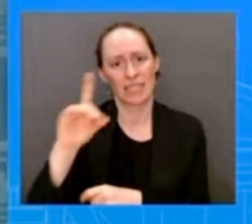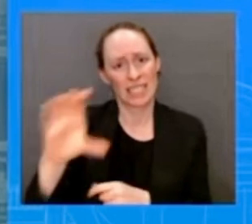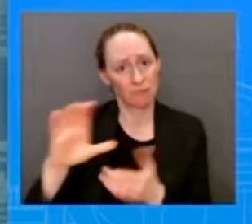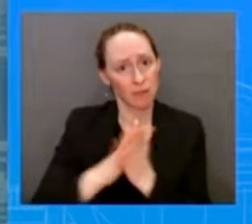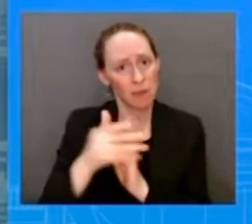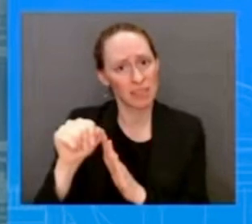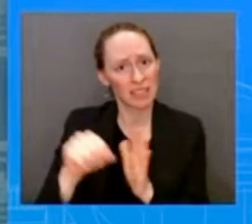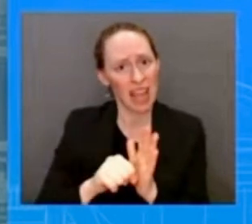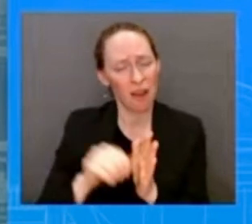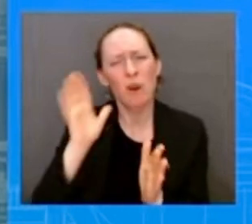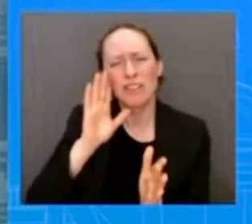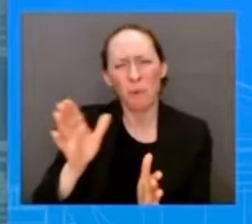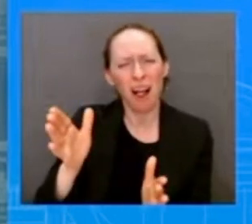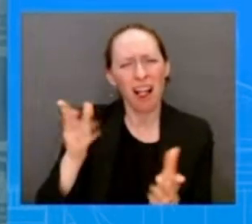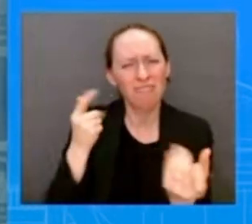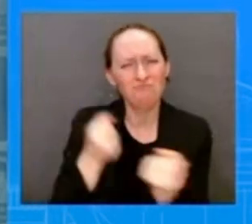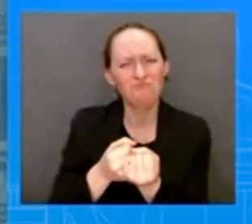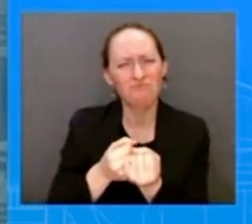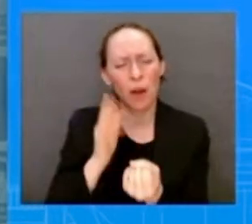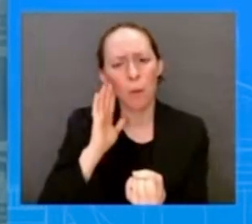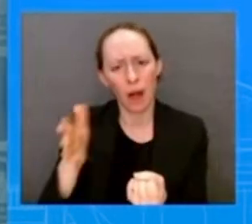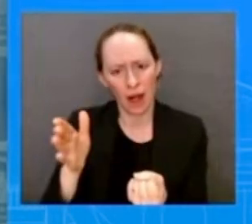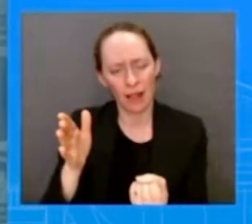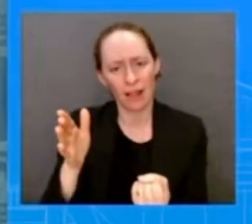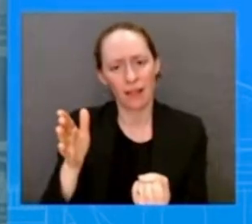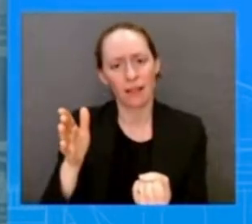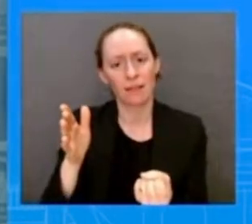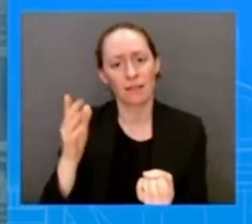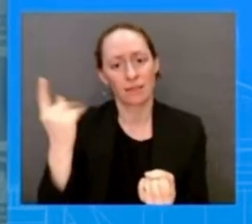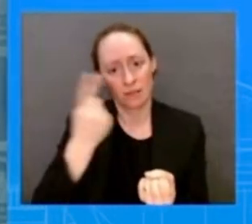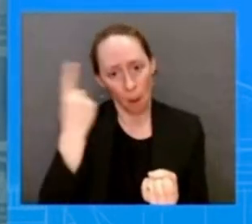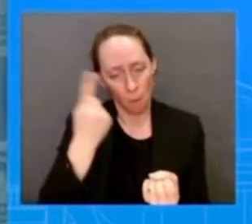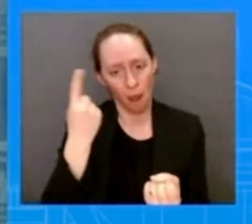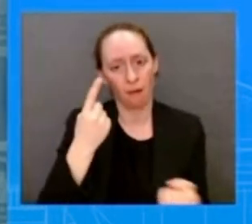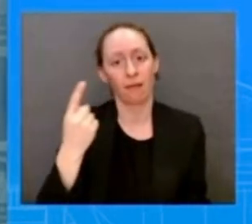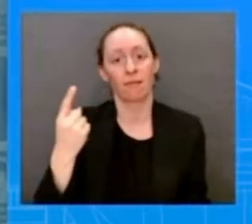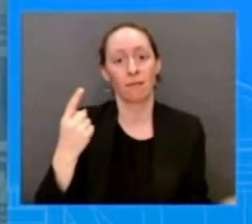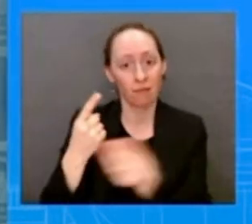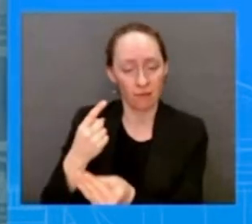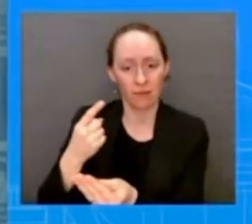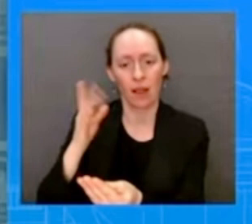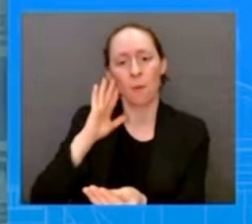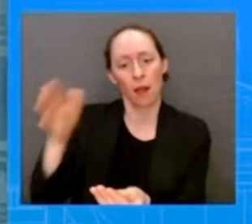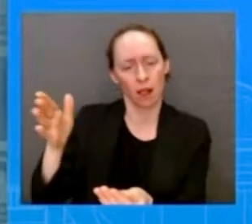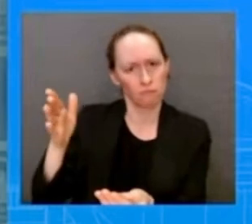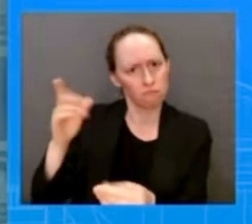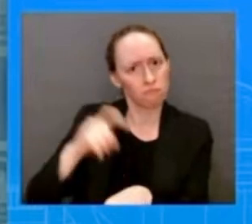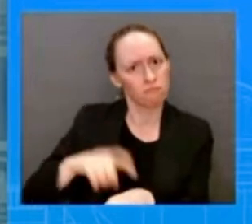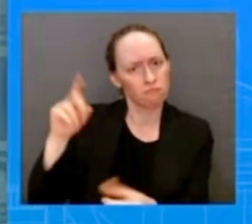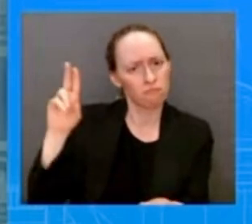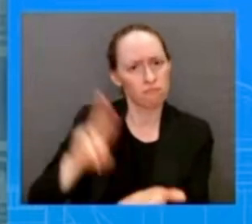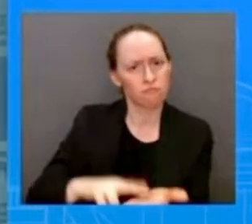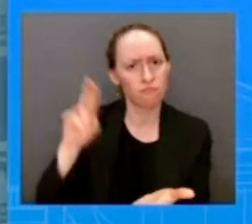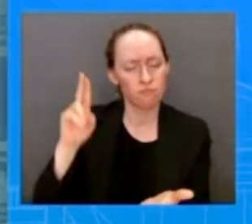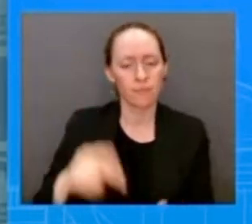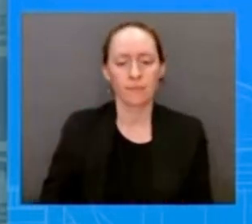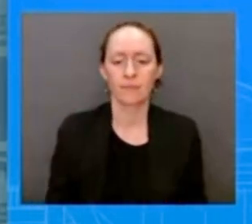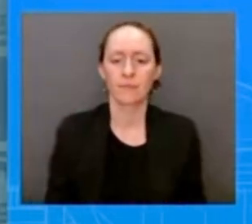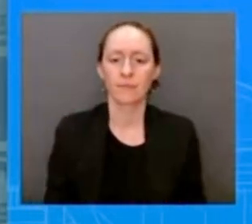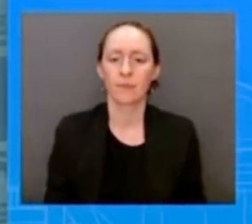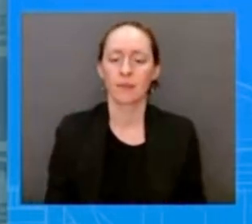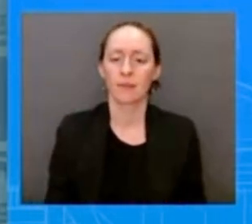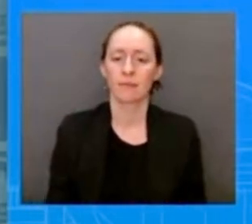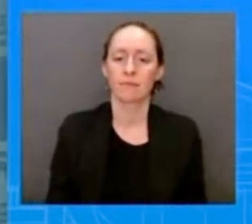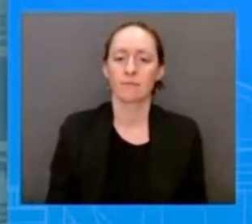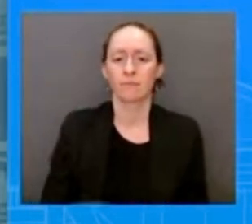take action on behalf of the American people. But of course, he wants to make sure that D.C. does have statehood, as he's been calling for